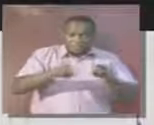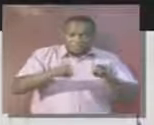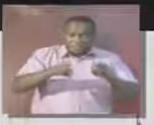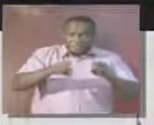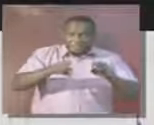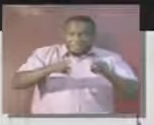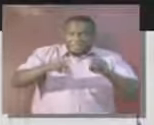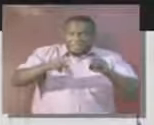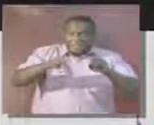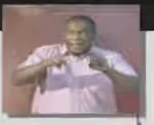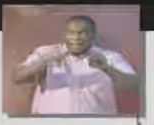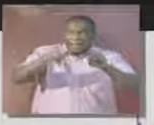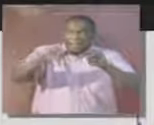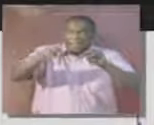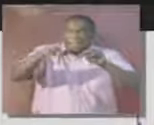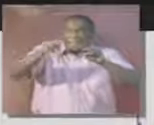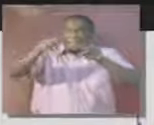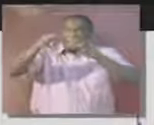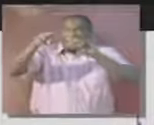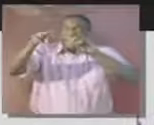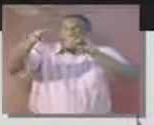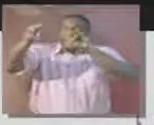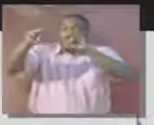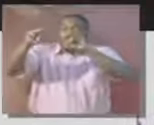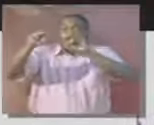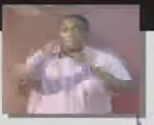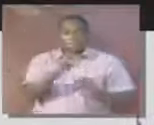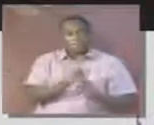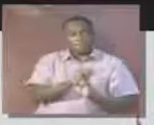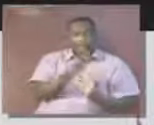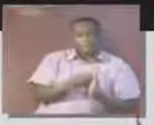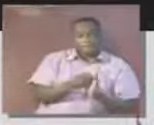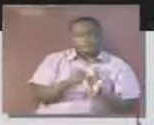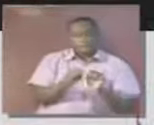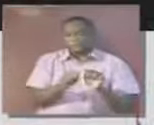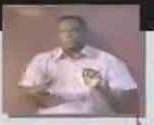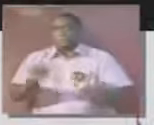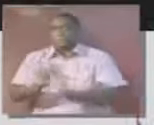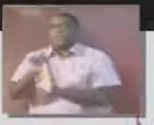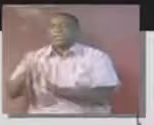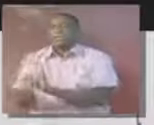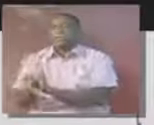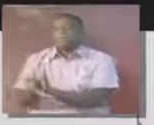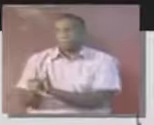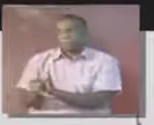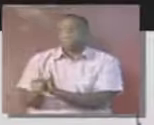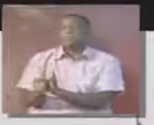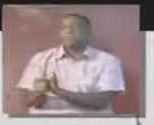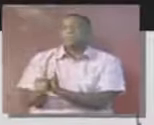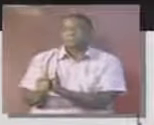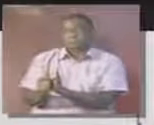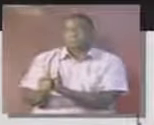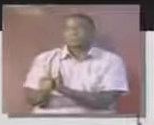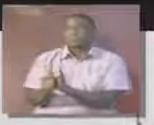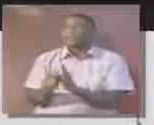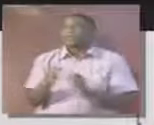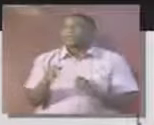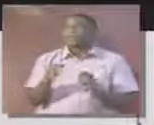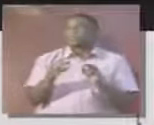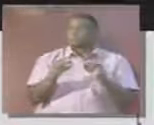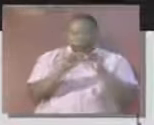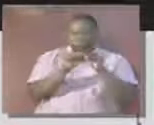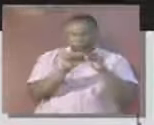in March all the way through to April, and that rolling dotted line that represents that 7-day rolling average, that